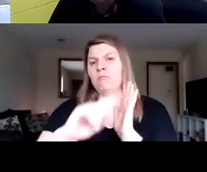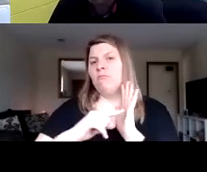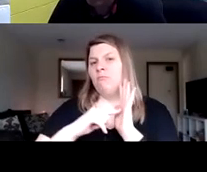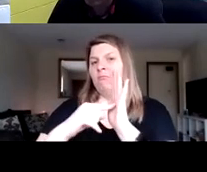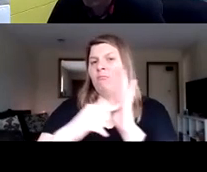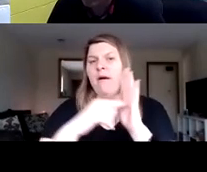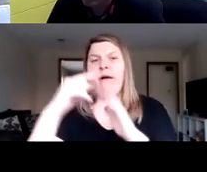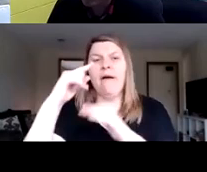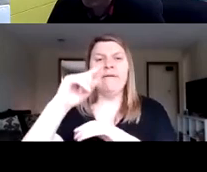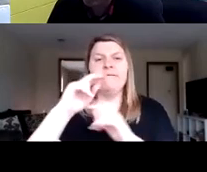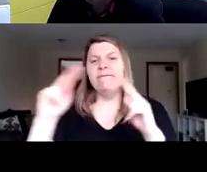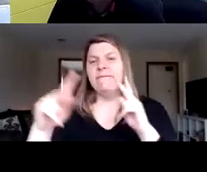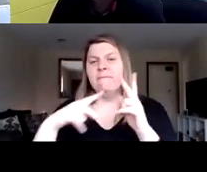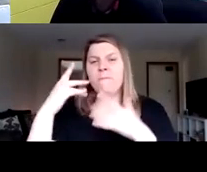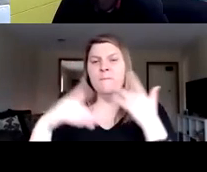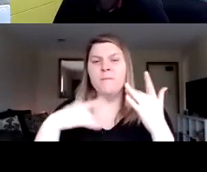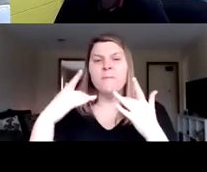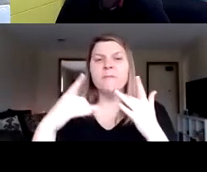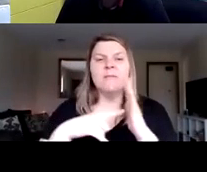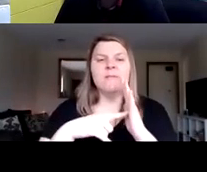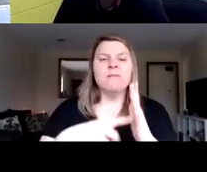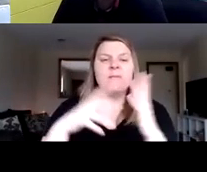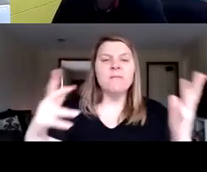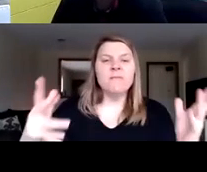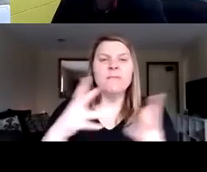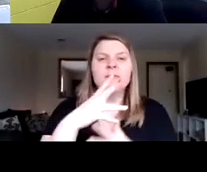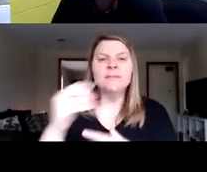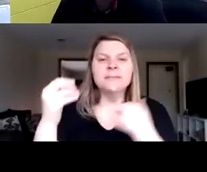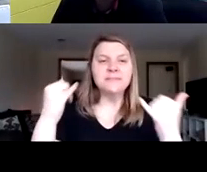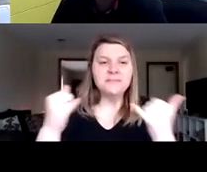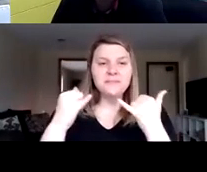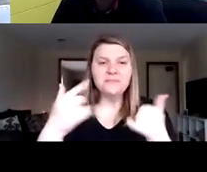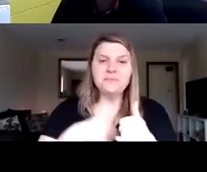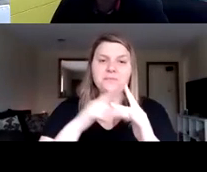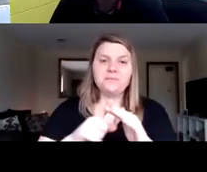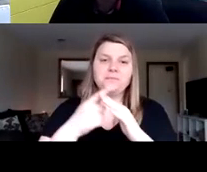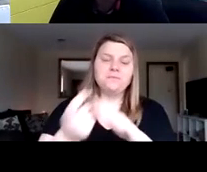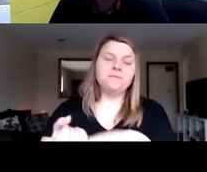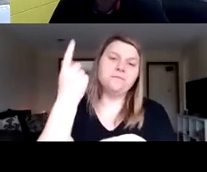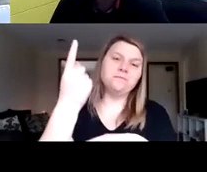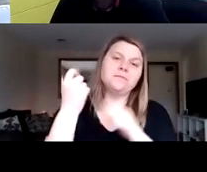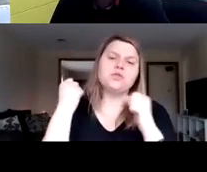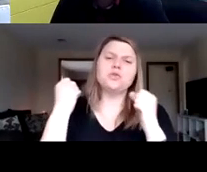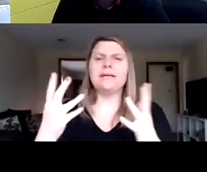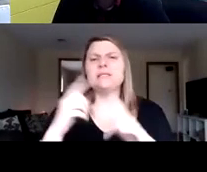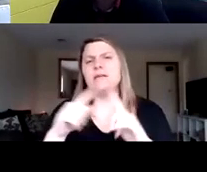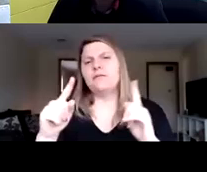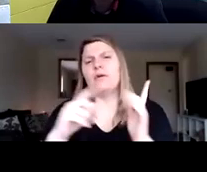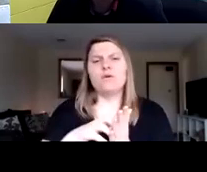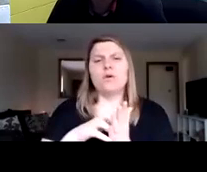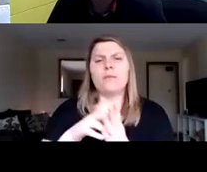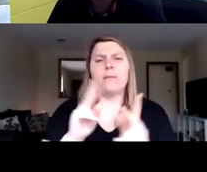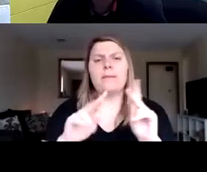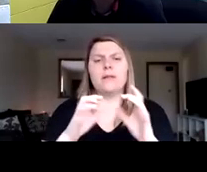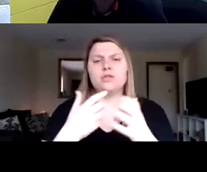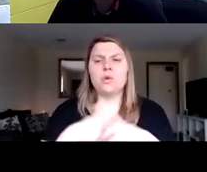has been really exciting, has achieved a lot. And now I think we are beginning to understand that there's so many different vulnerable populations that we